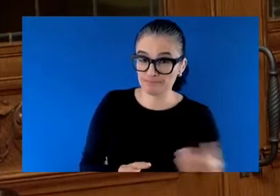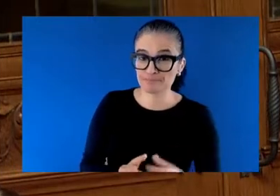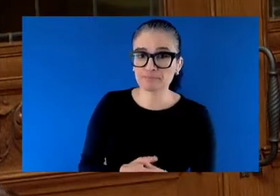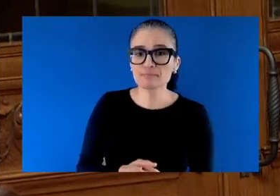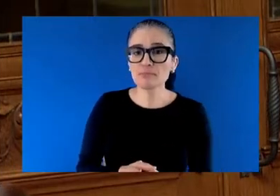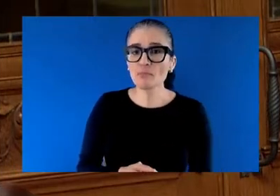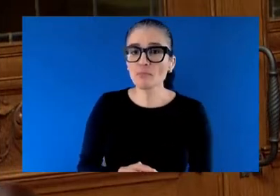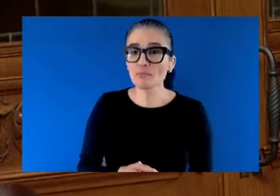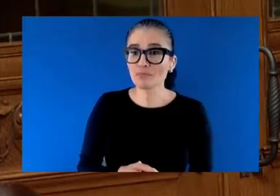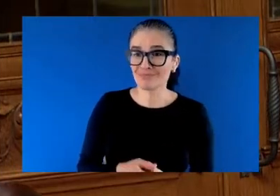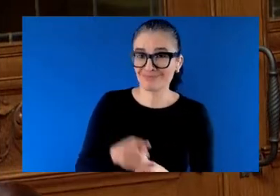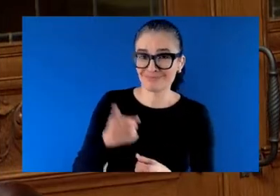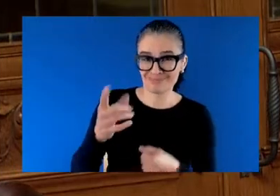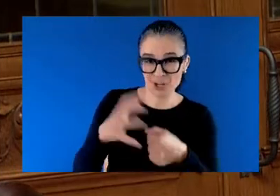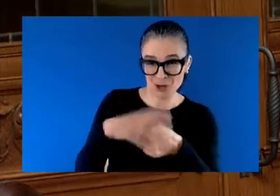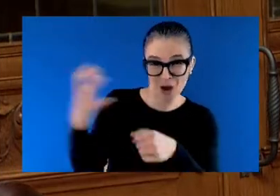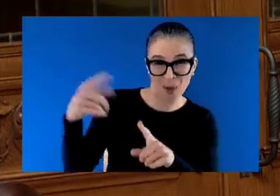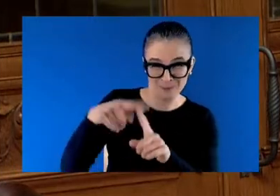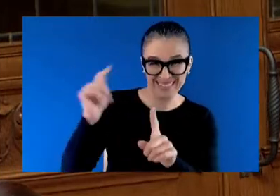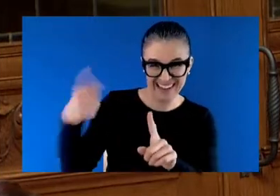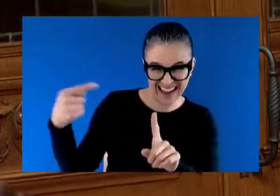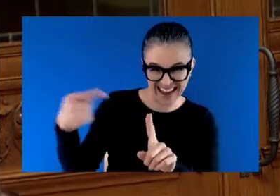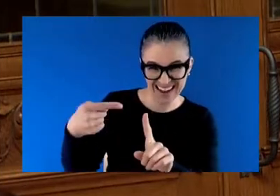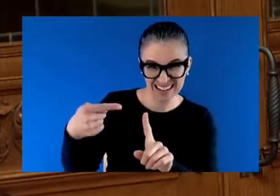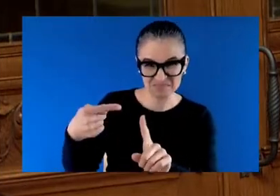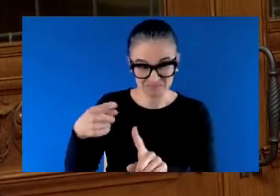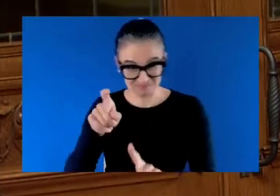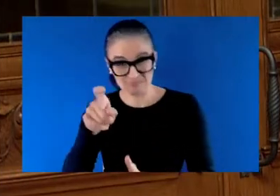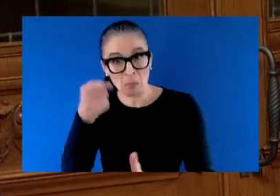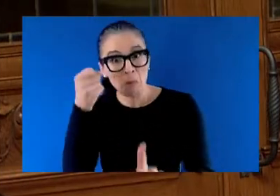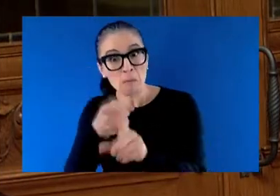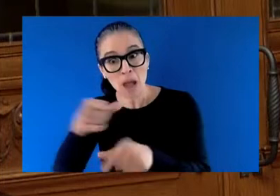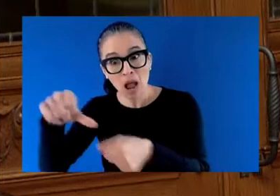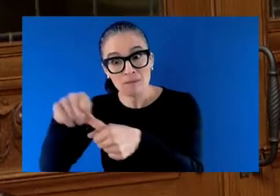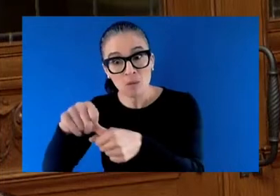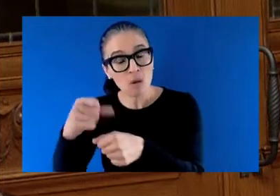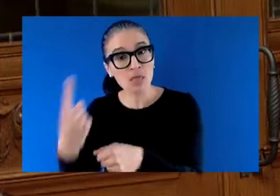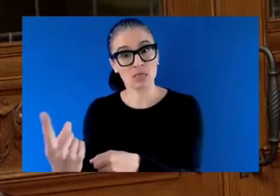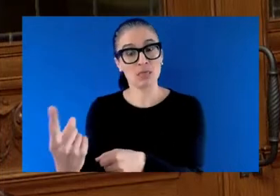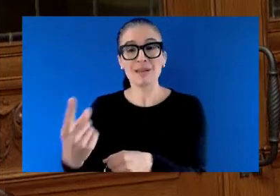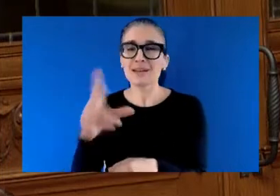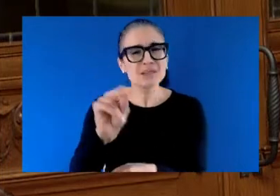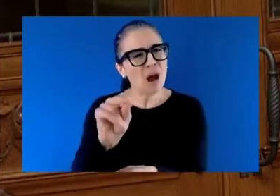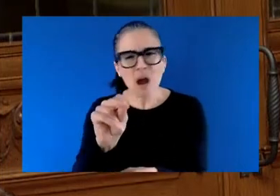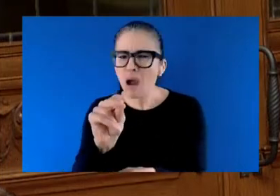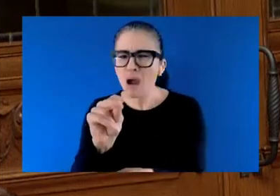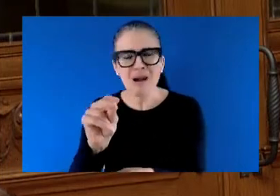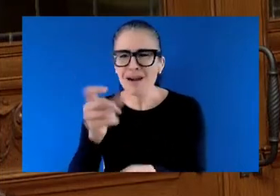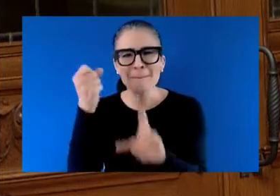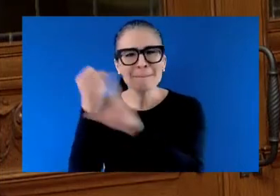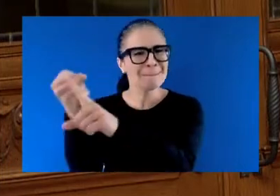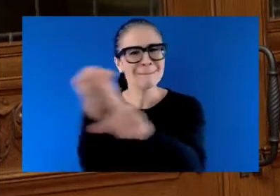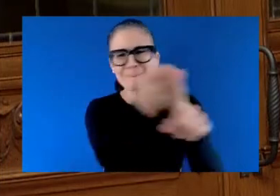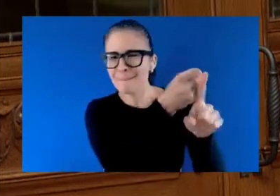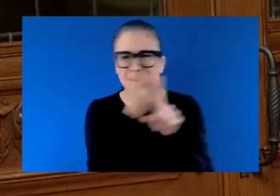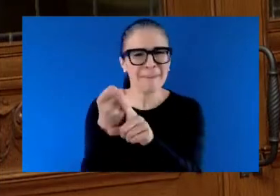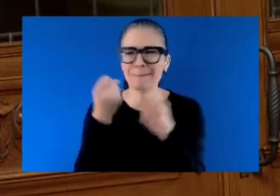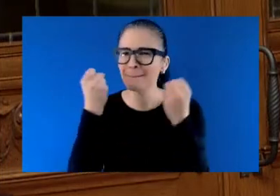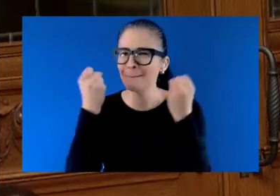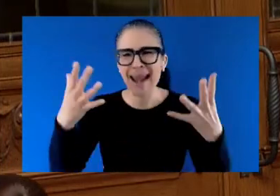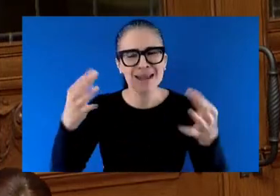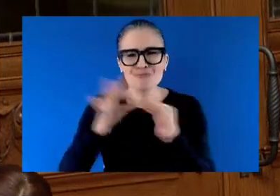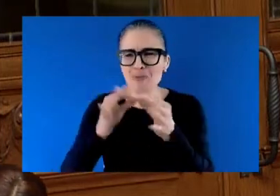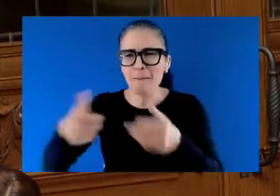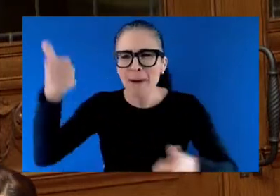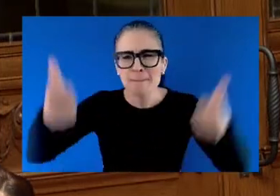raises the cost of absolutely everything, from the farmer who picks the food, to the trucker who transports the food, to the grocery stores